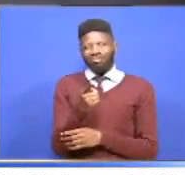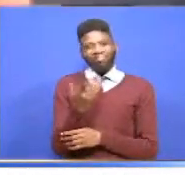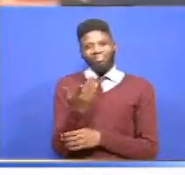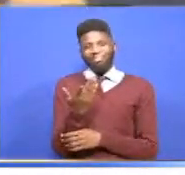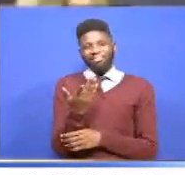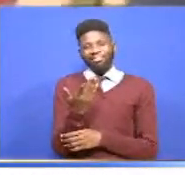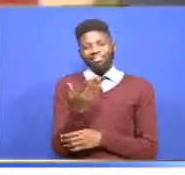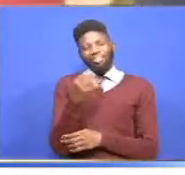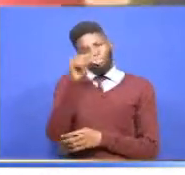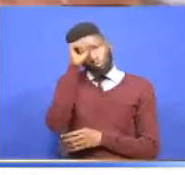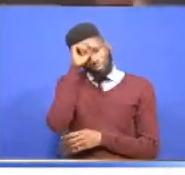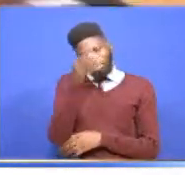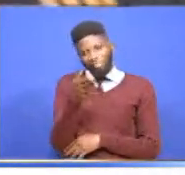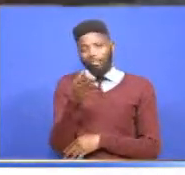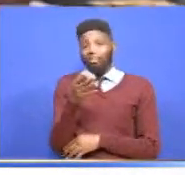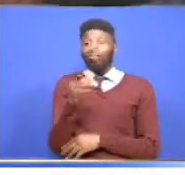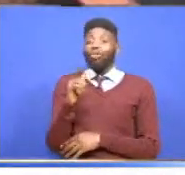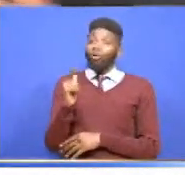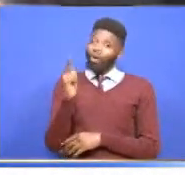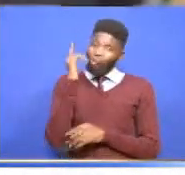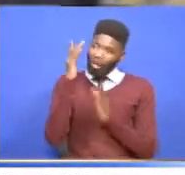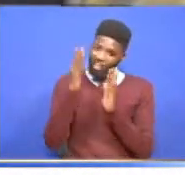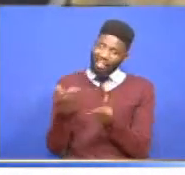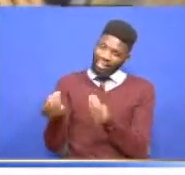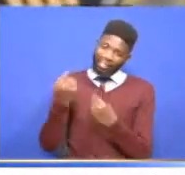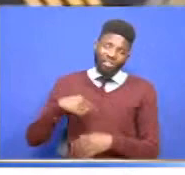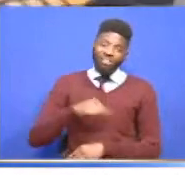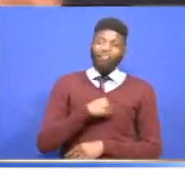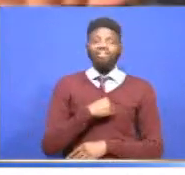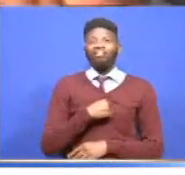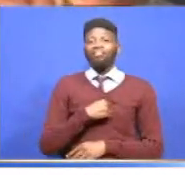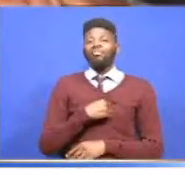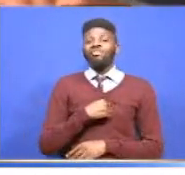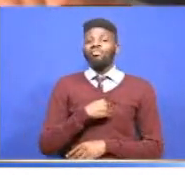lawyers served us with the court orders on Friday. We are law-abiding.